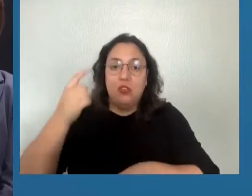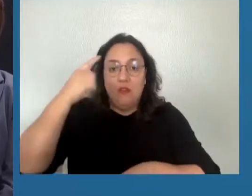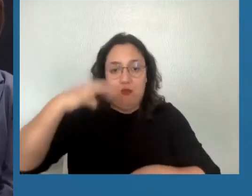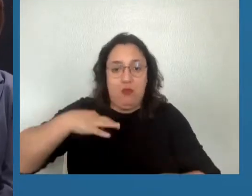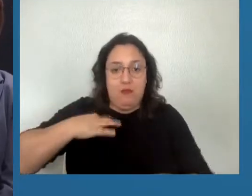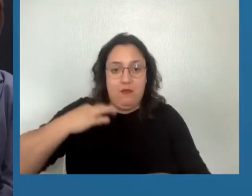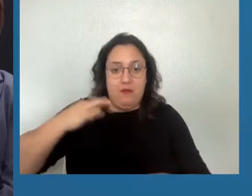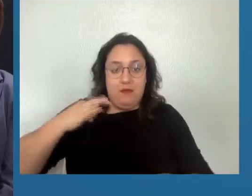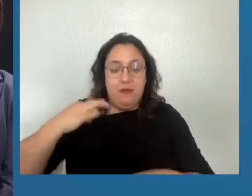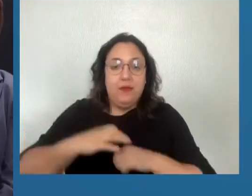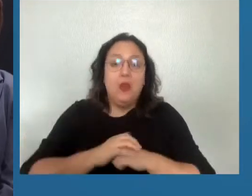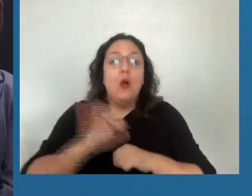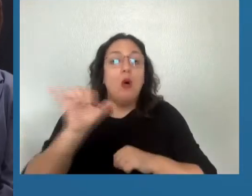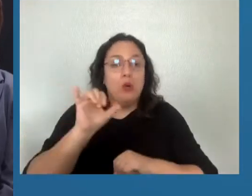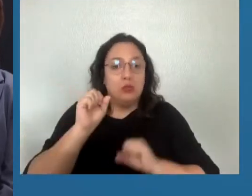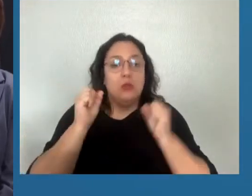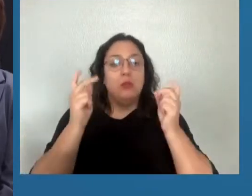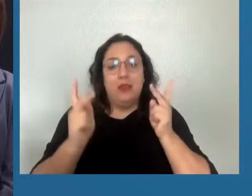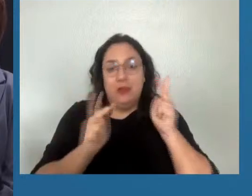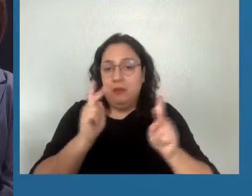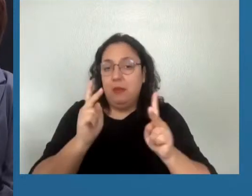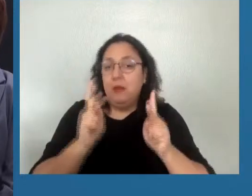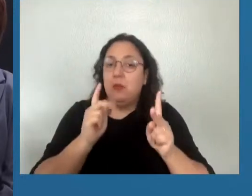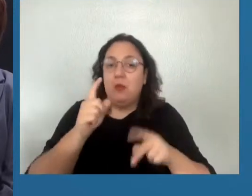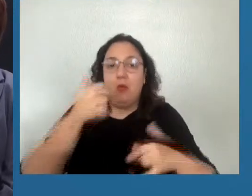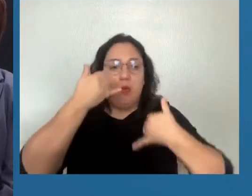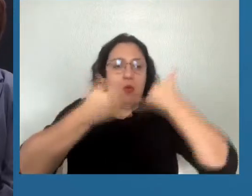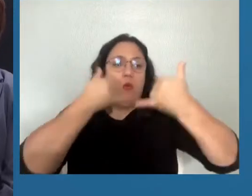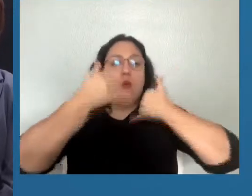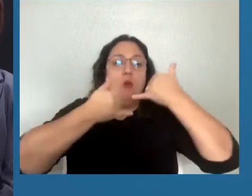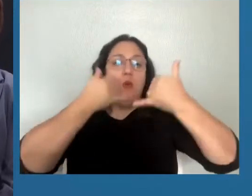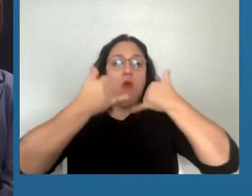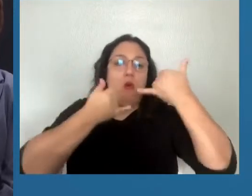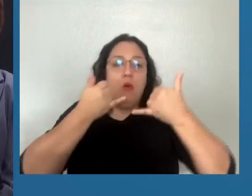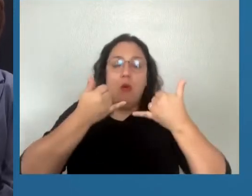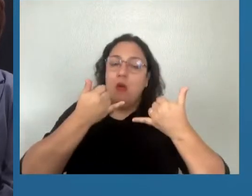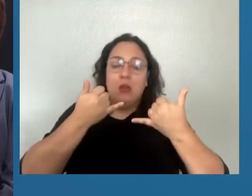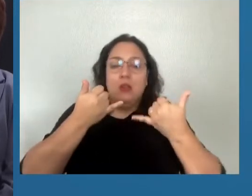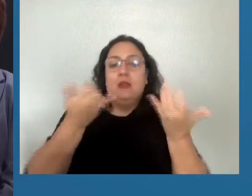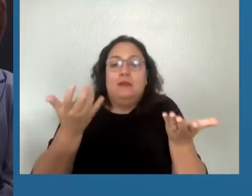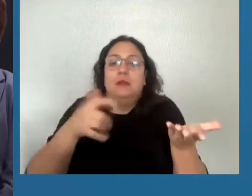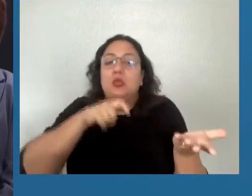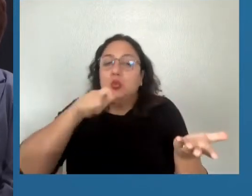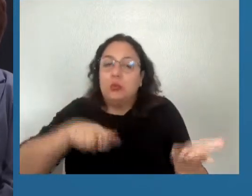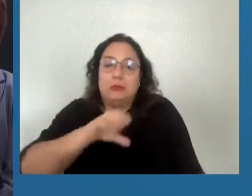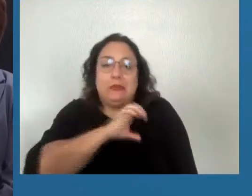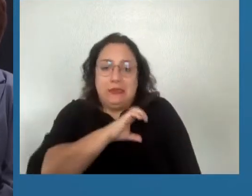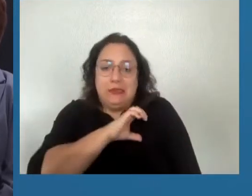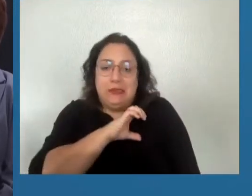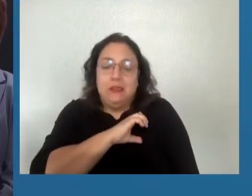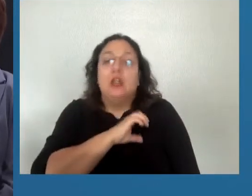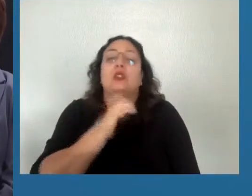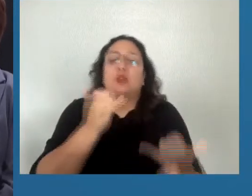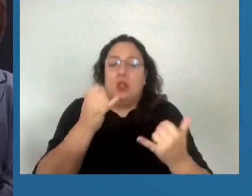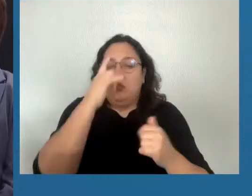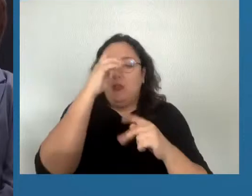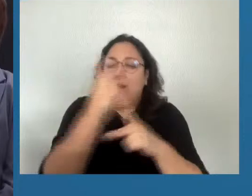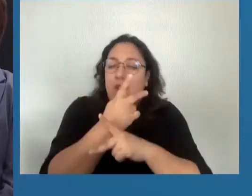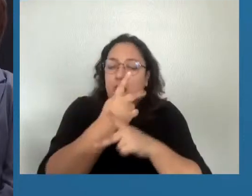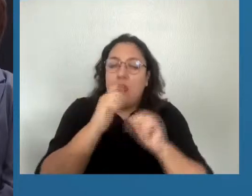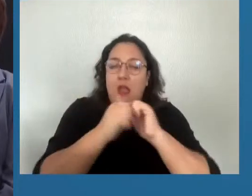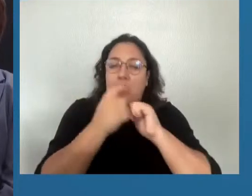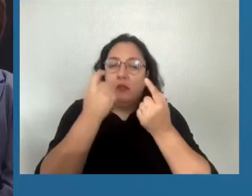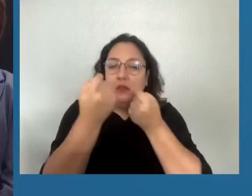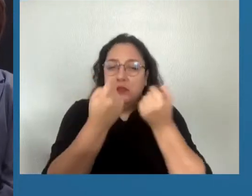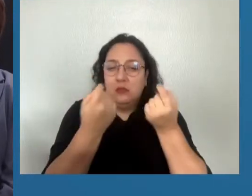calls for service that don't require a police response, so we're looking at those as well. We'll be utilizing some of this funding to be